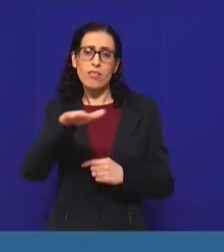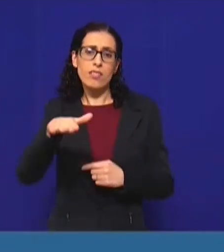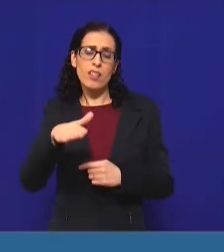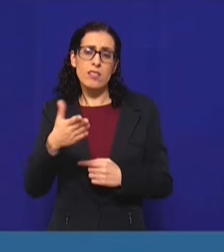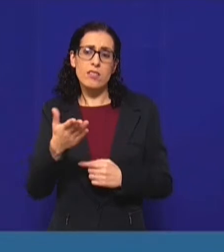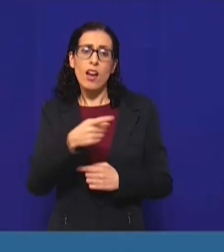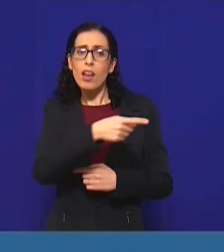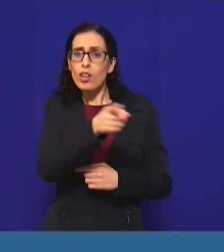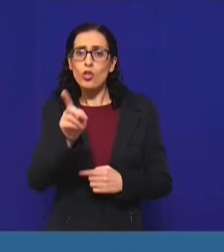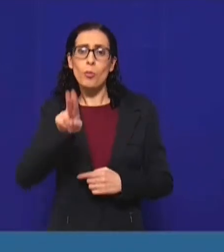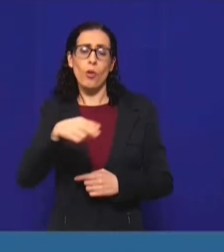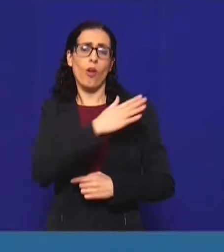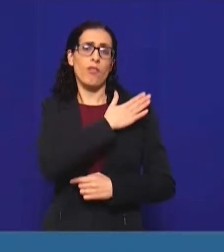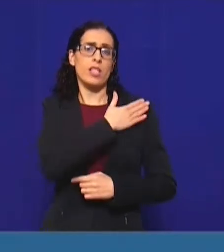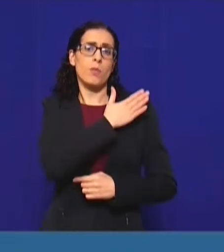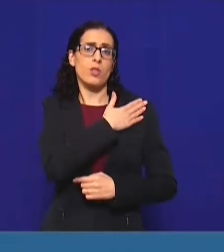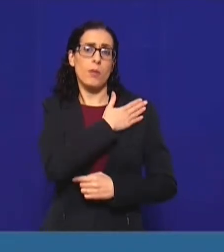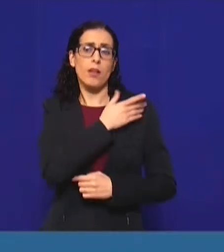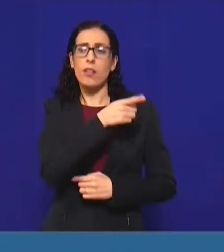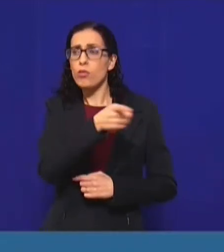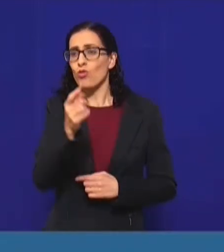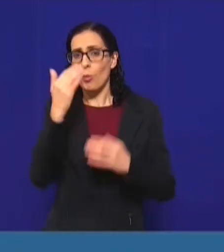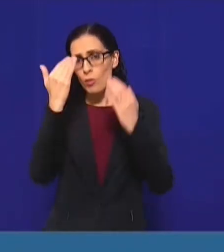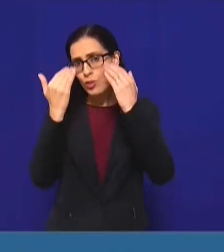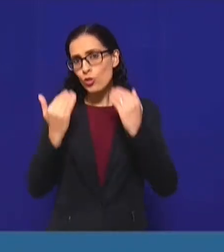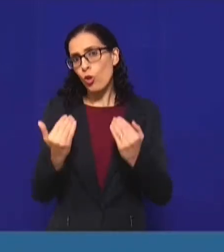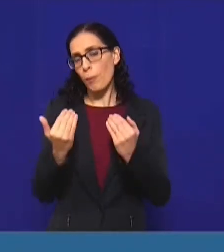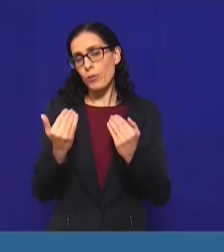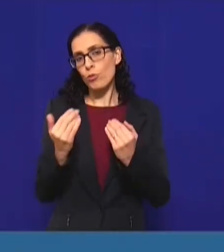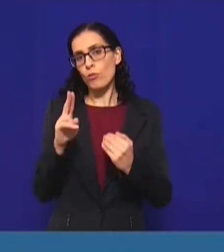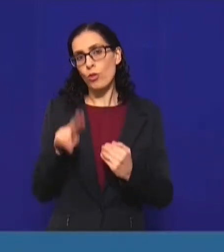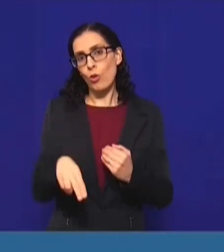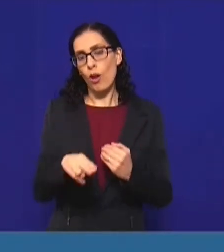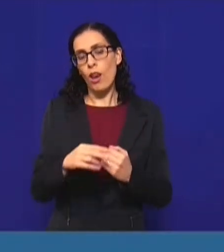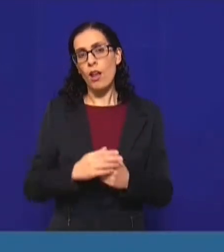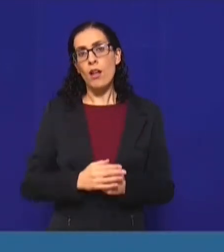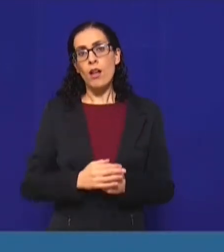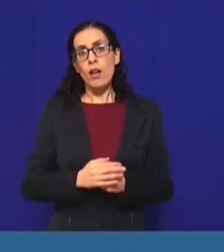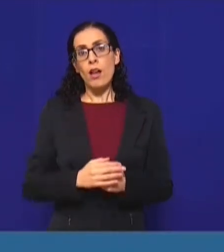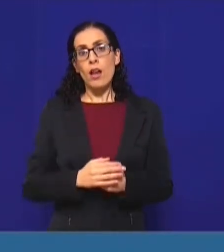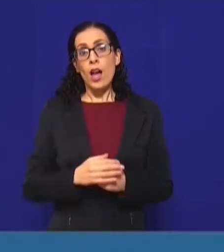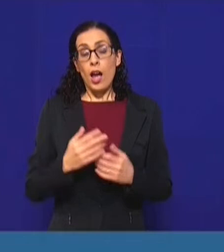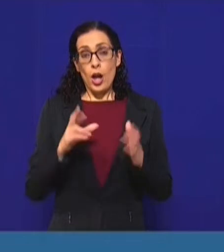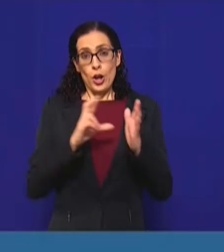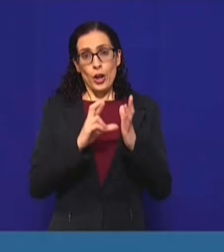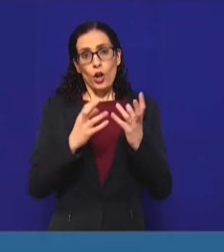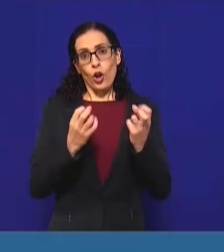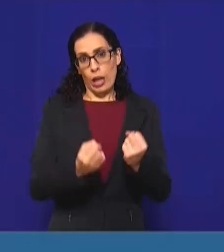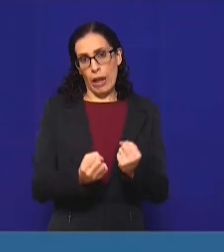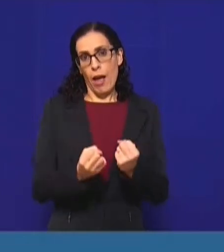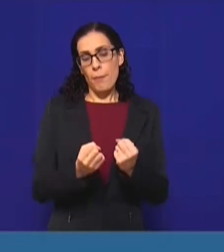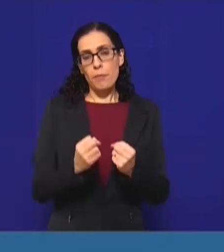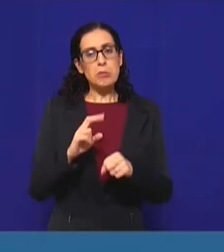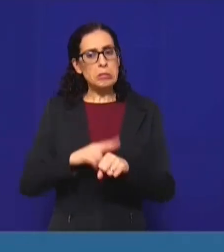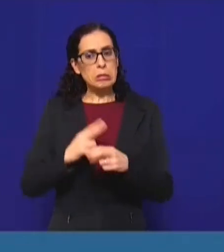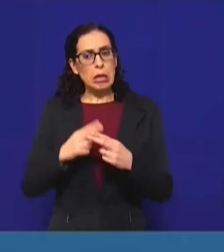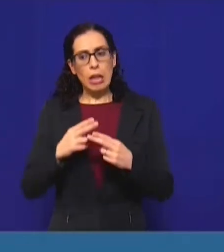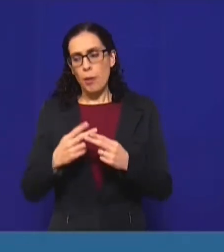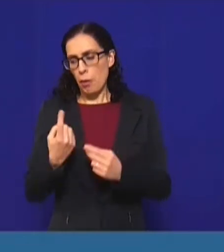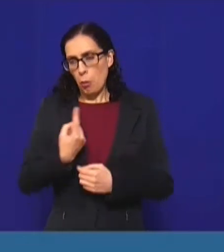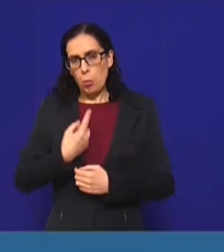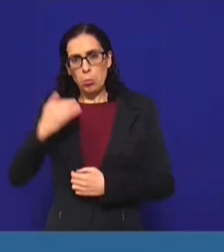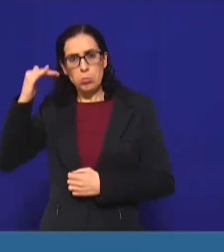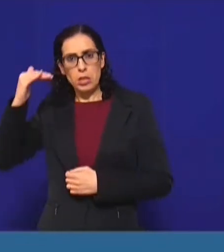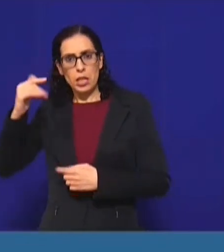min-naħa tagħkom ukoll li nsegwu dawn il-miżuri kemm dawk bħala prevenzjoni li jistgħmel persuna anke fid-dar tiegħu jew inkella